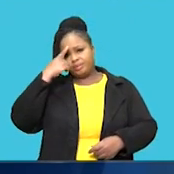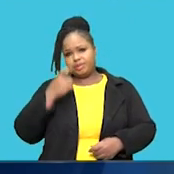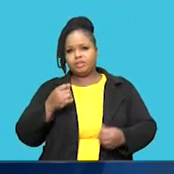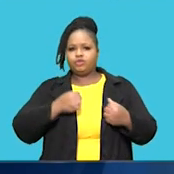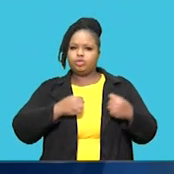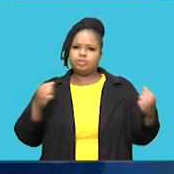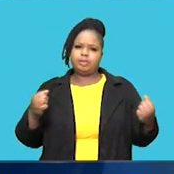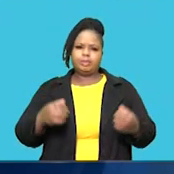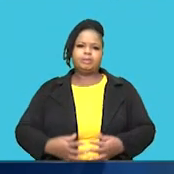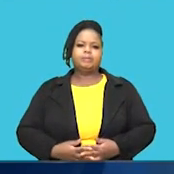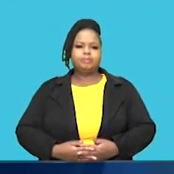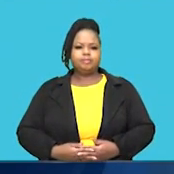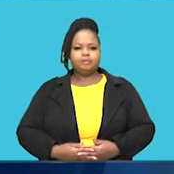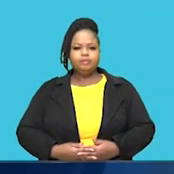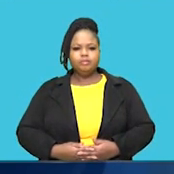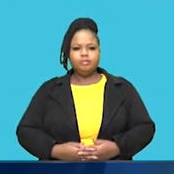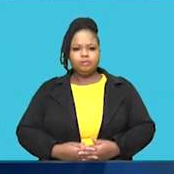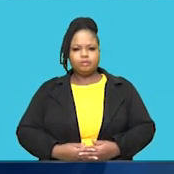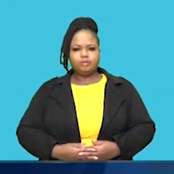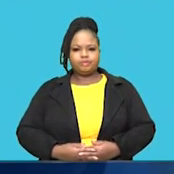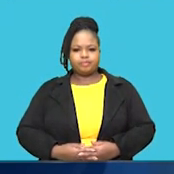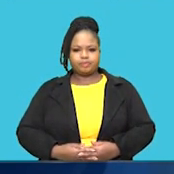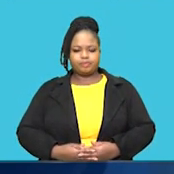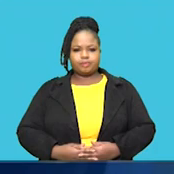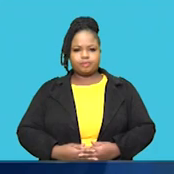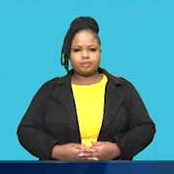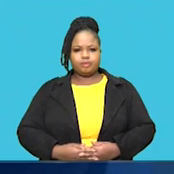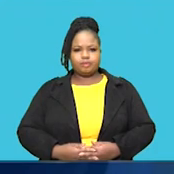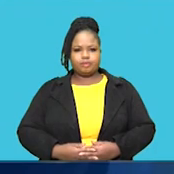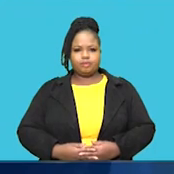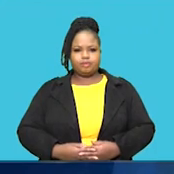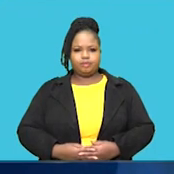transparency. For Soweto TV News, I am Zweli Banzi Mazibuko.